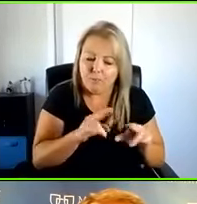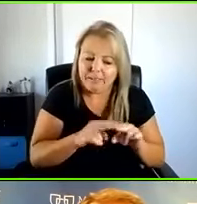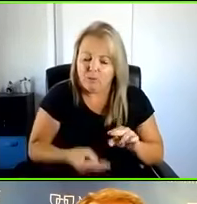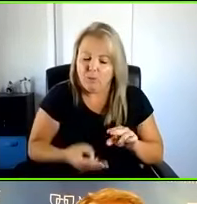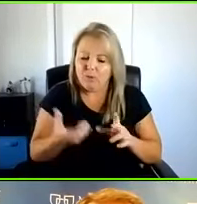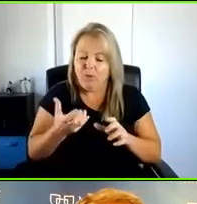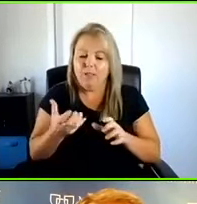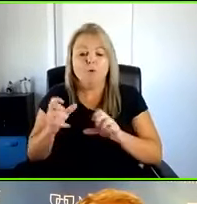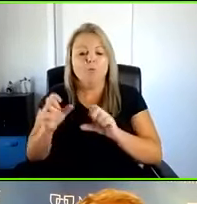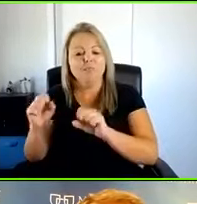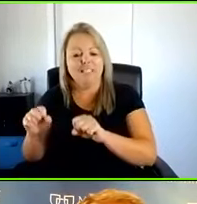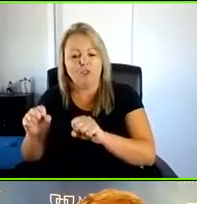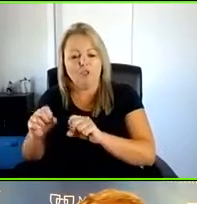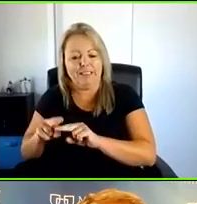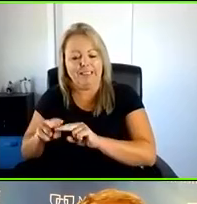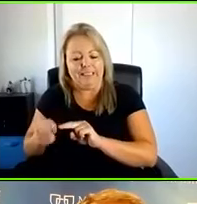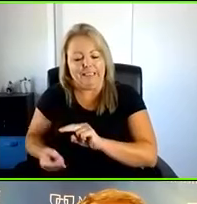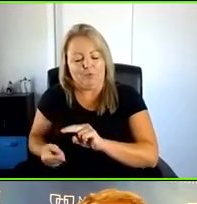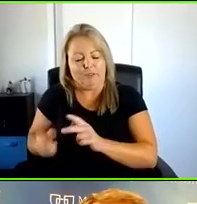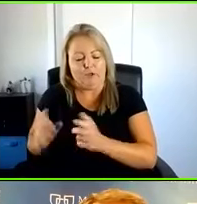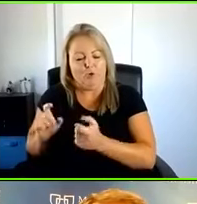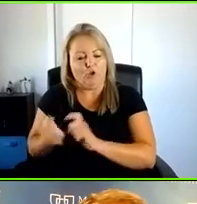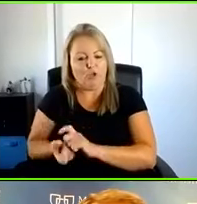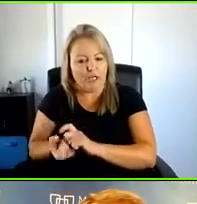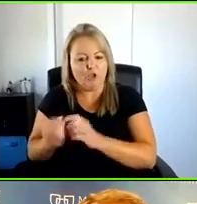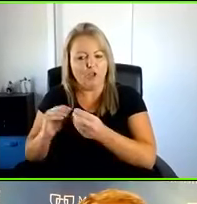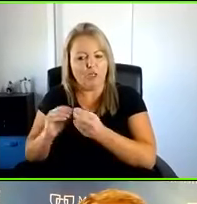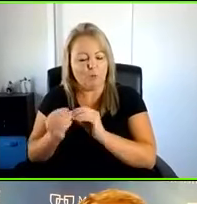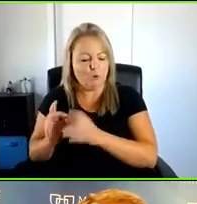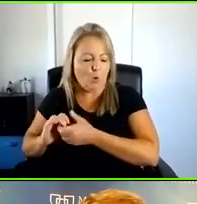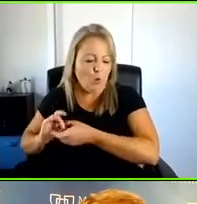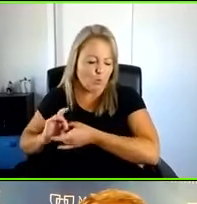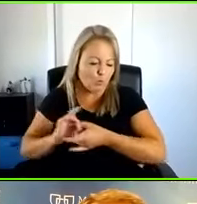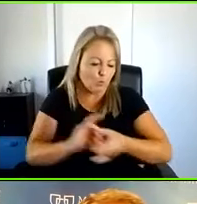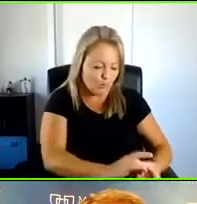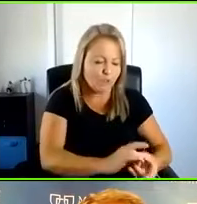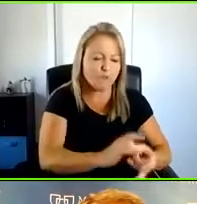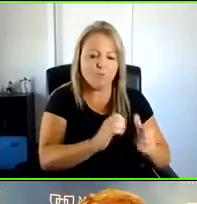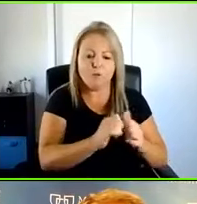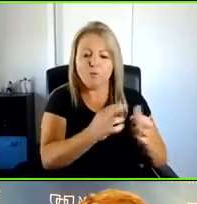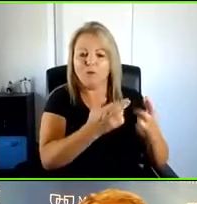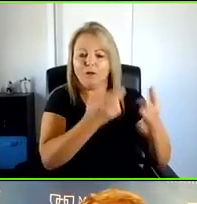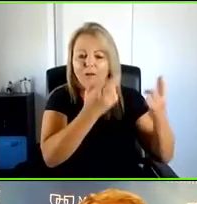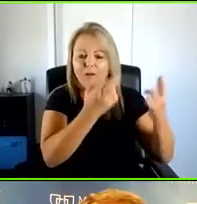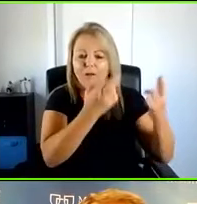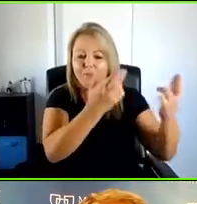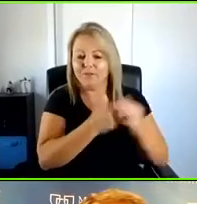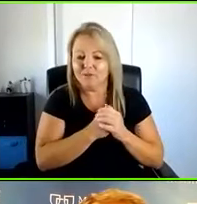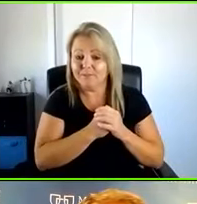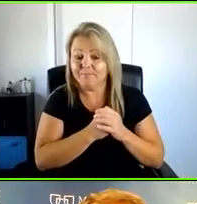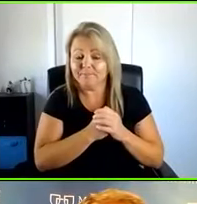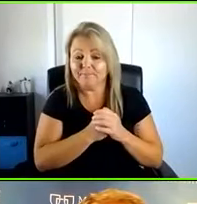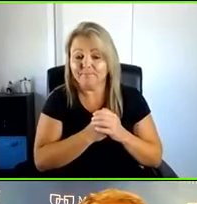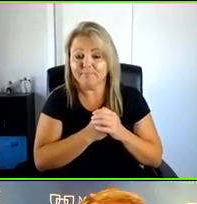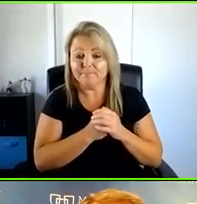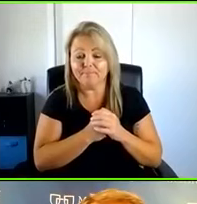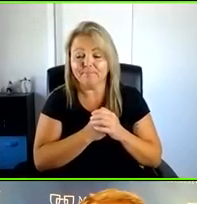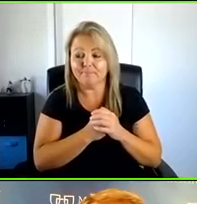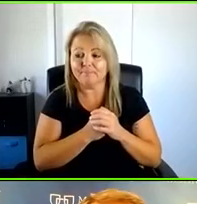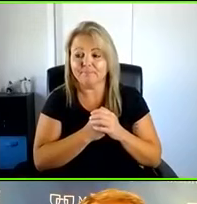then potentially decrease or change the numbers associated with some of those recommendations.